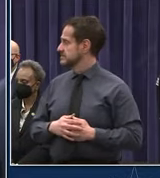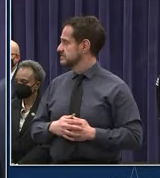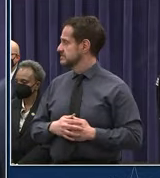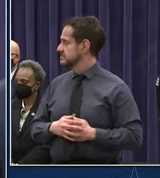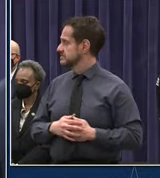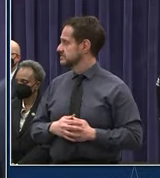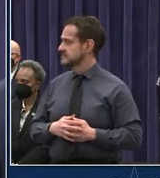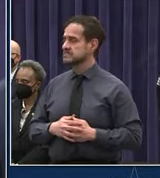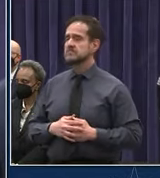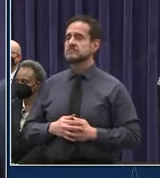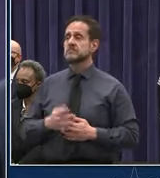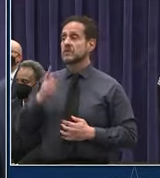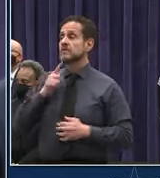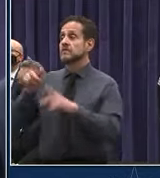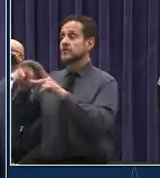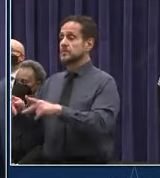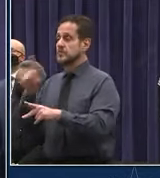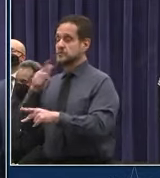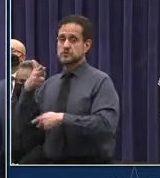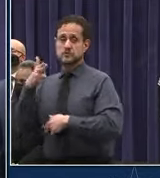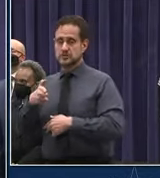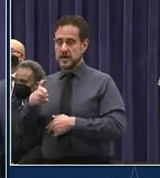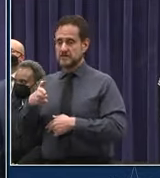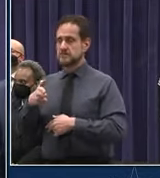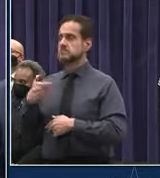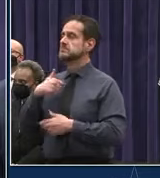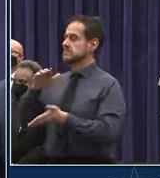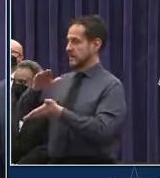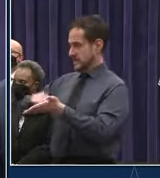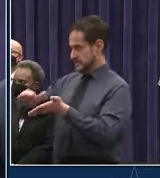To the aggressor, I forgive you.